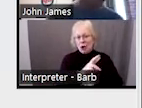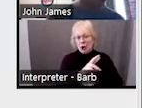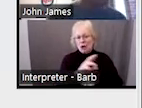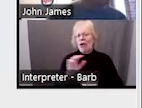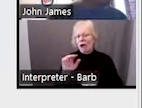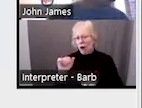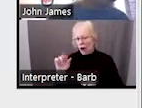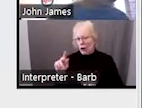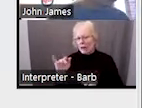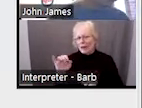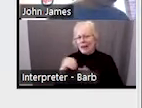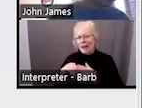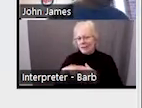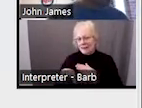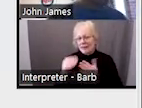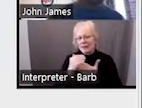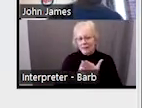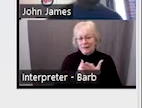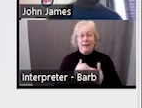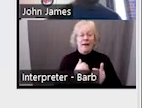about what the work world